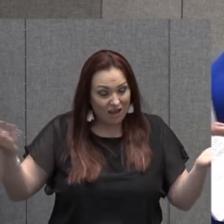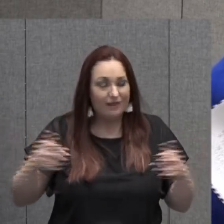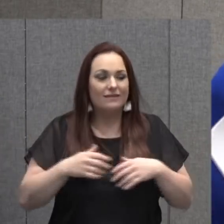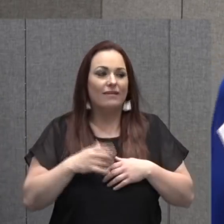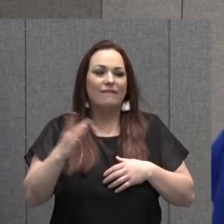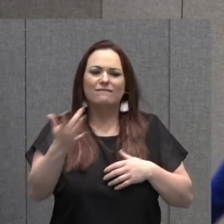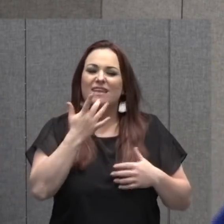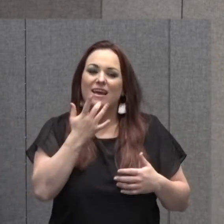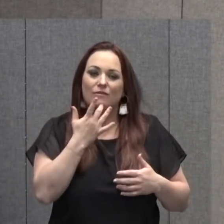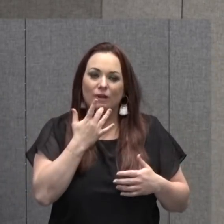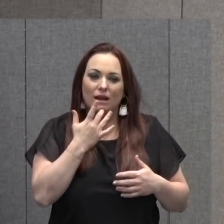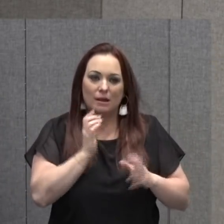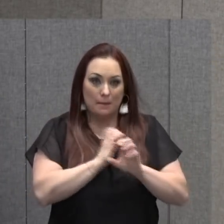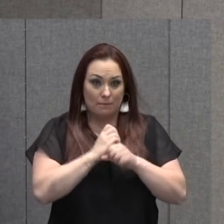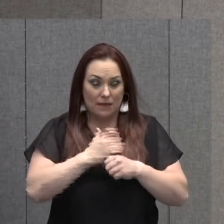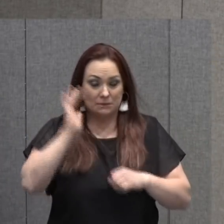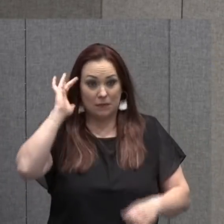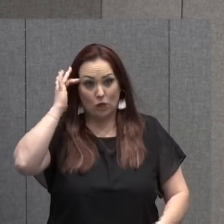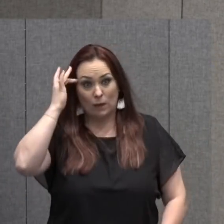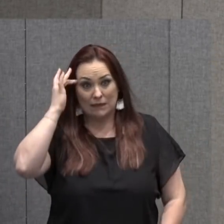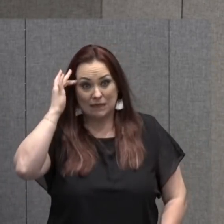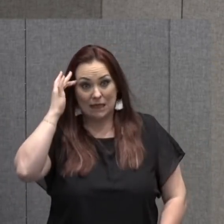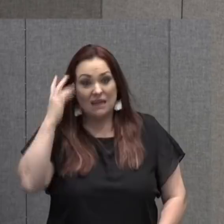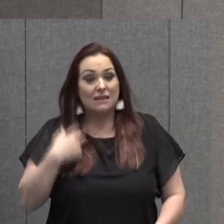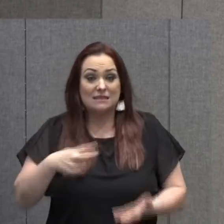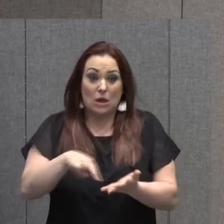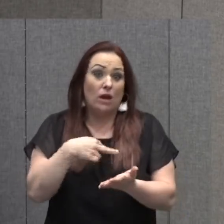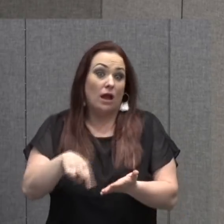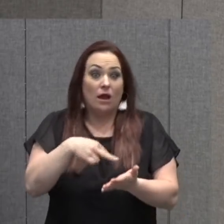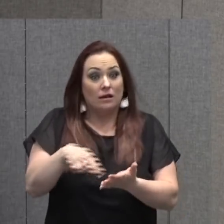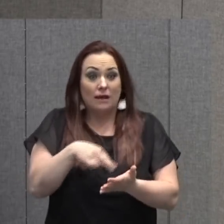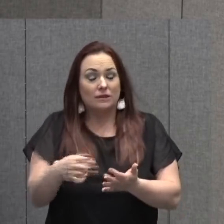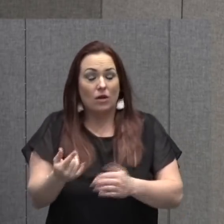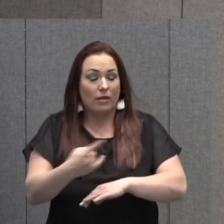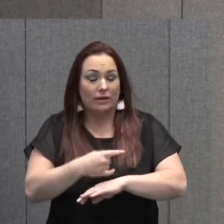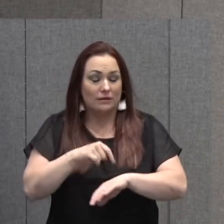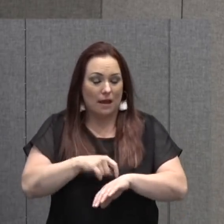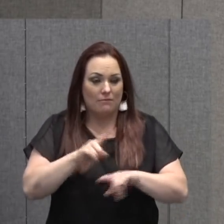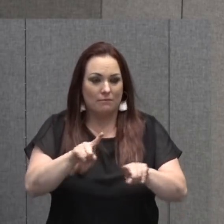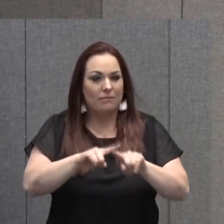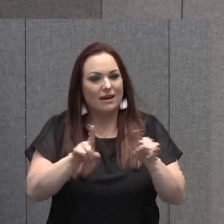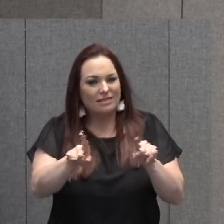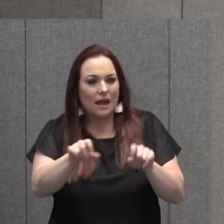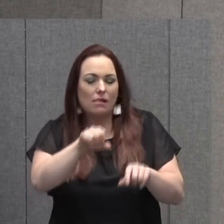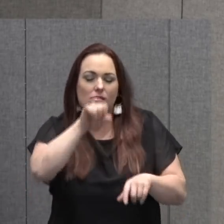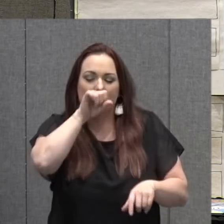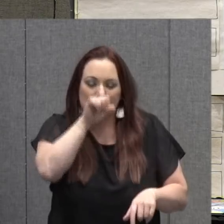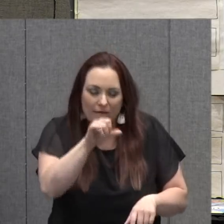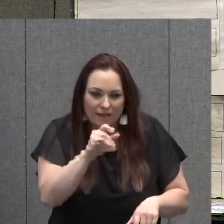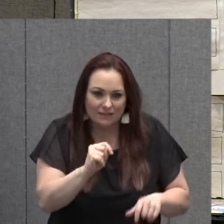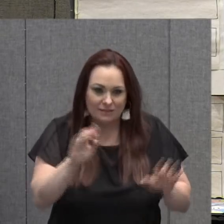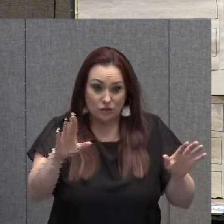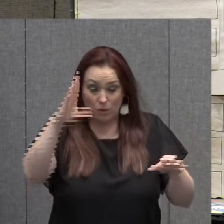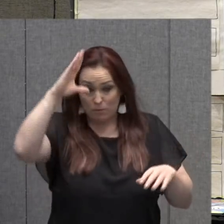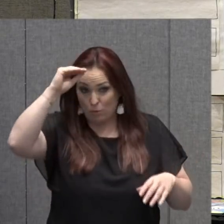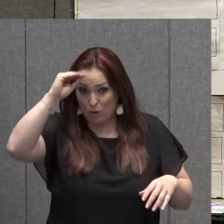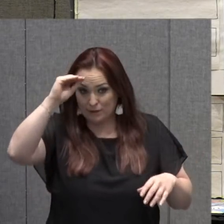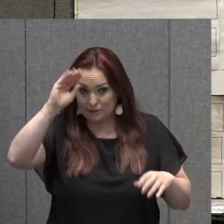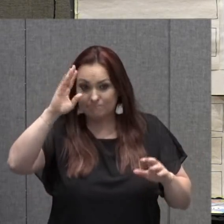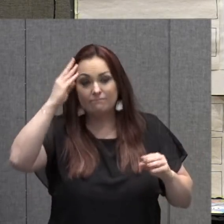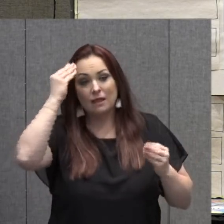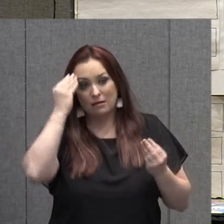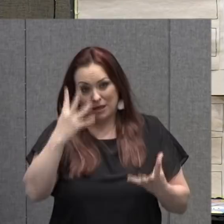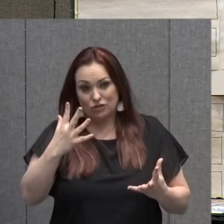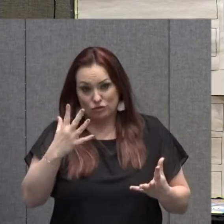thing in the world. Drives me crazy because they're doing those dances all the time, but they love it. So boys, I'm going to do you guys a favor